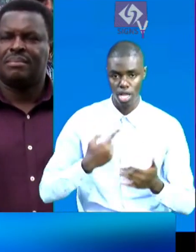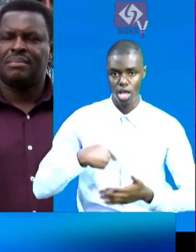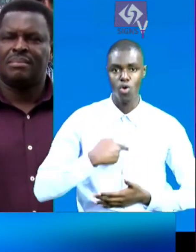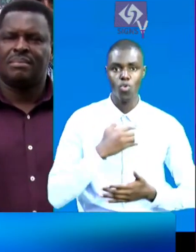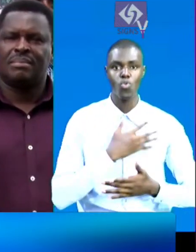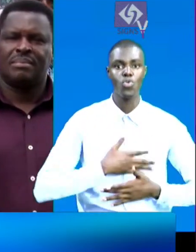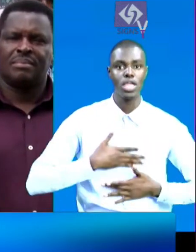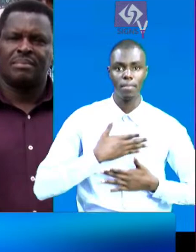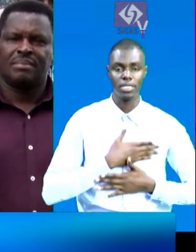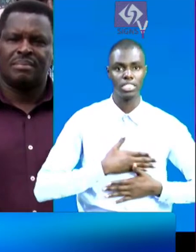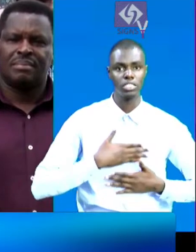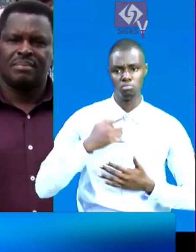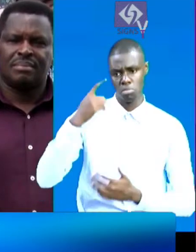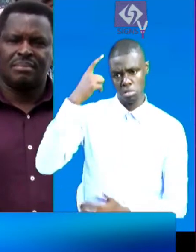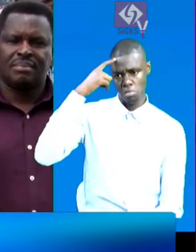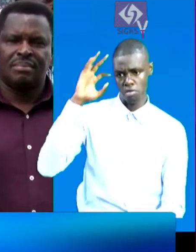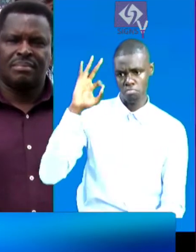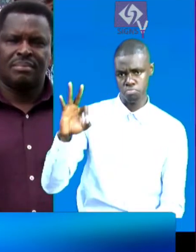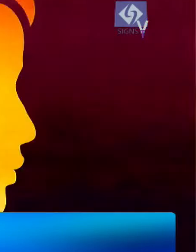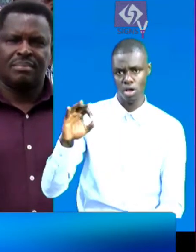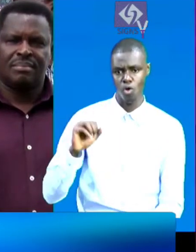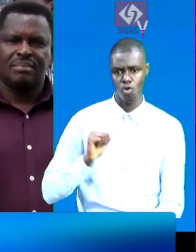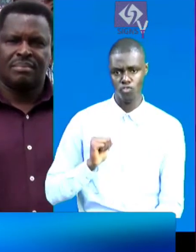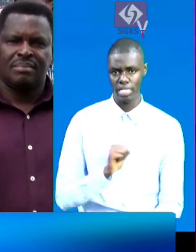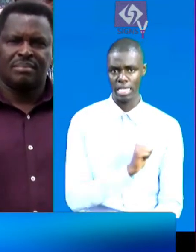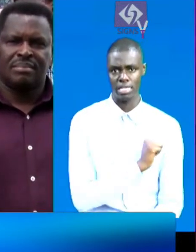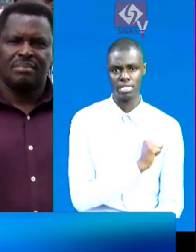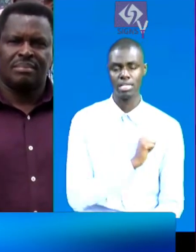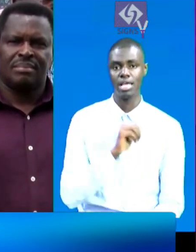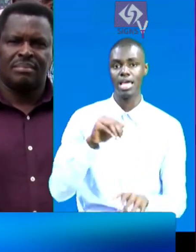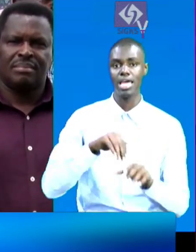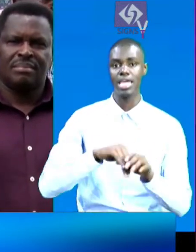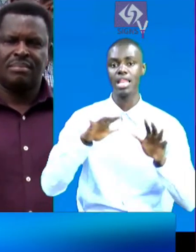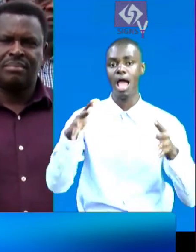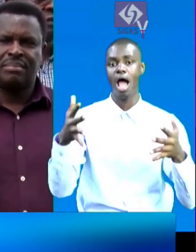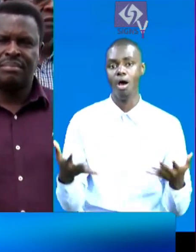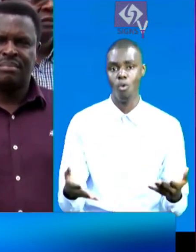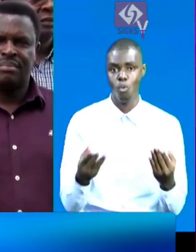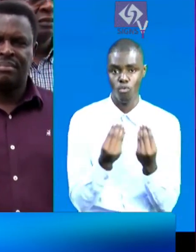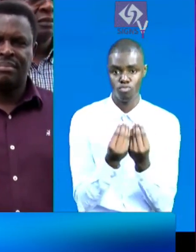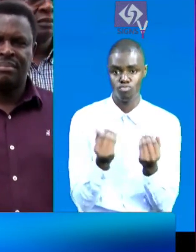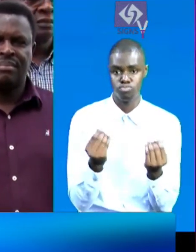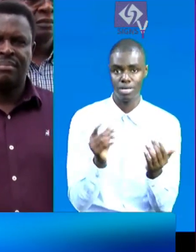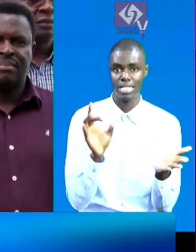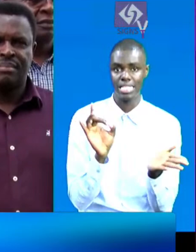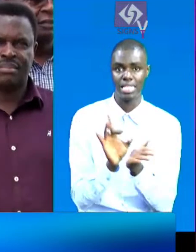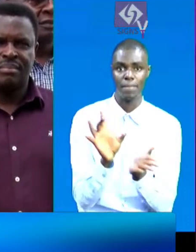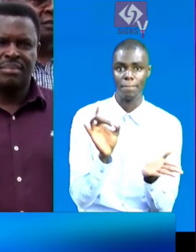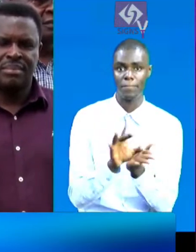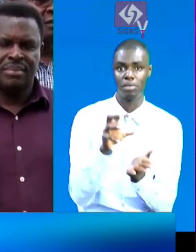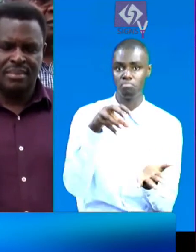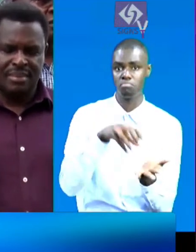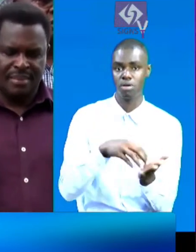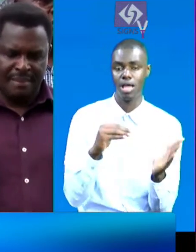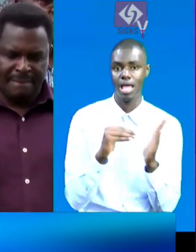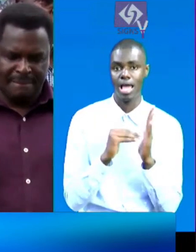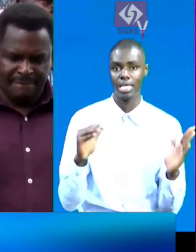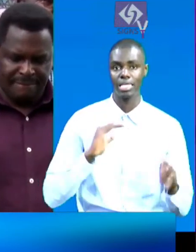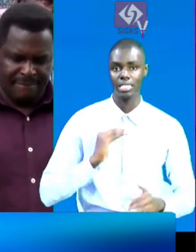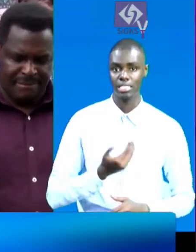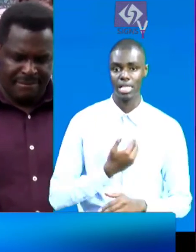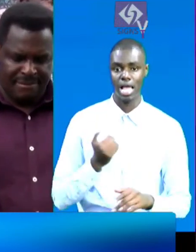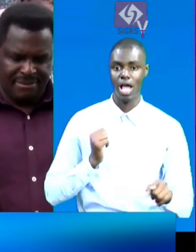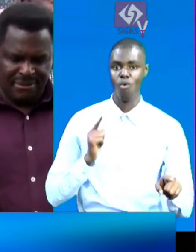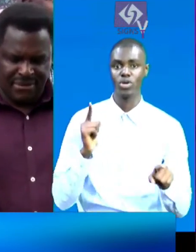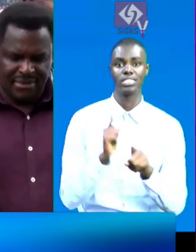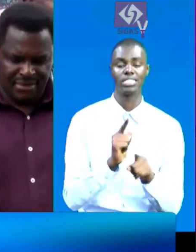the sobriety of the Senate in the manner they handled the impeachment motion against our sister,